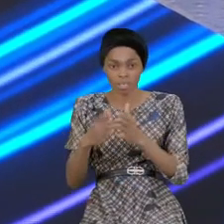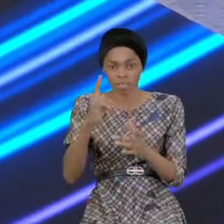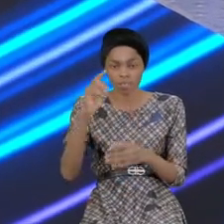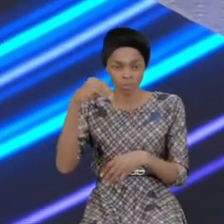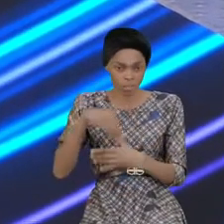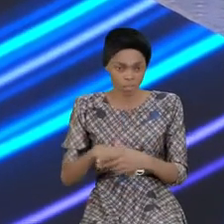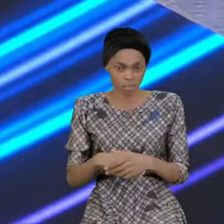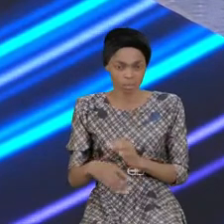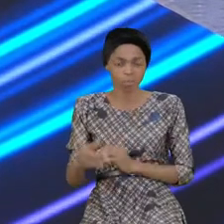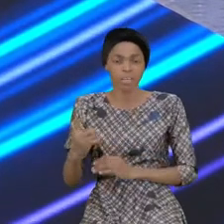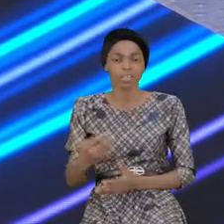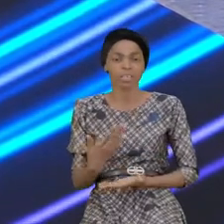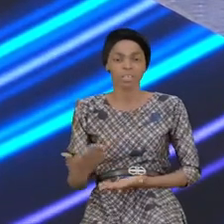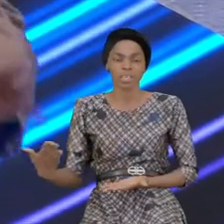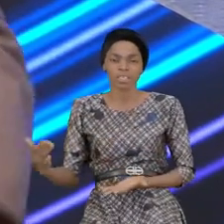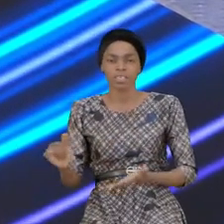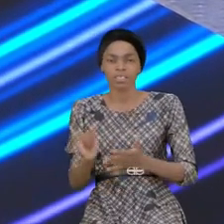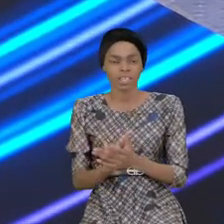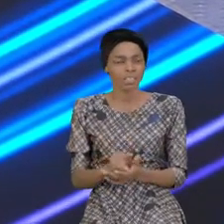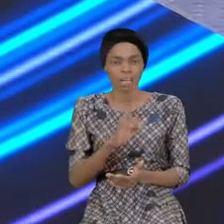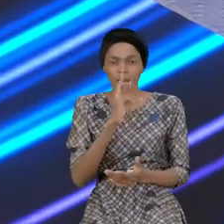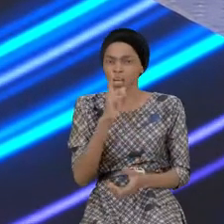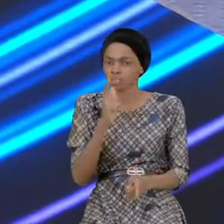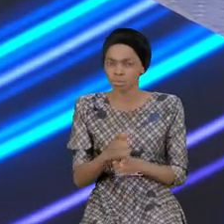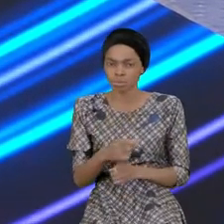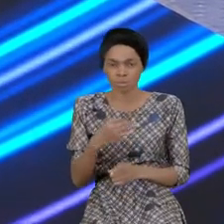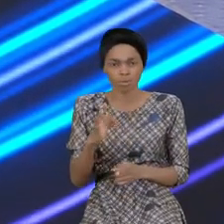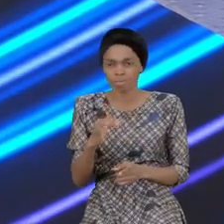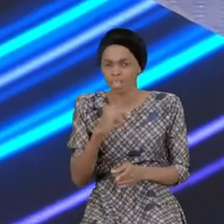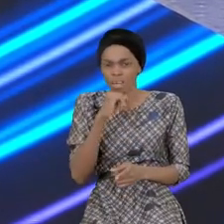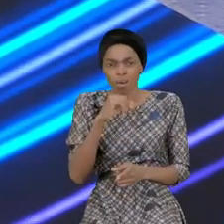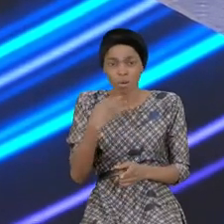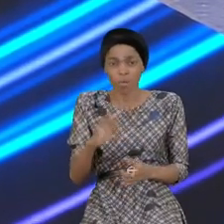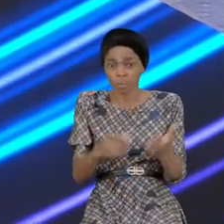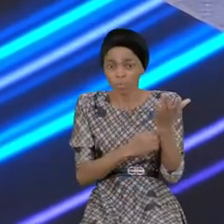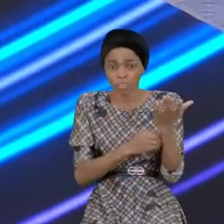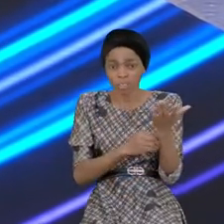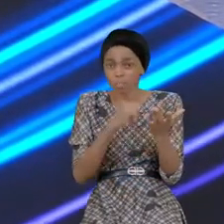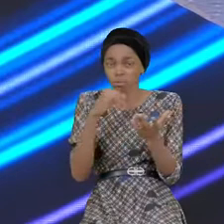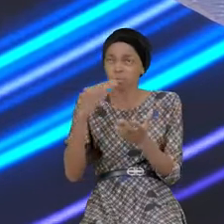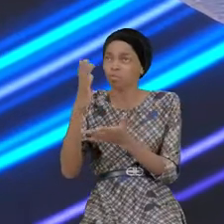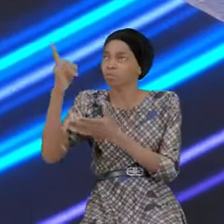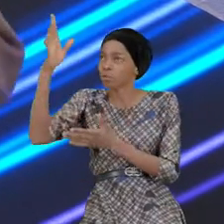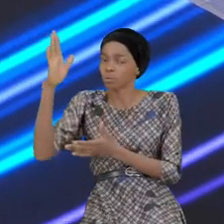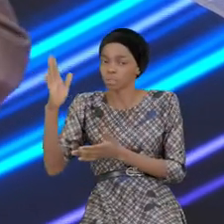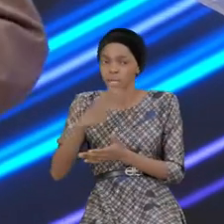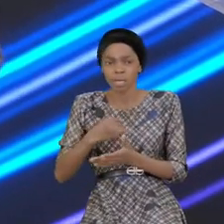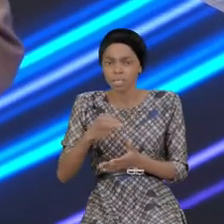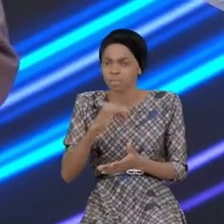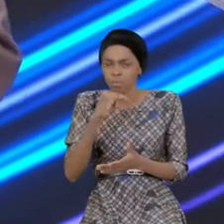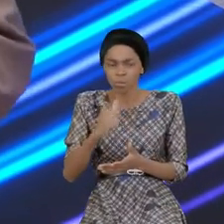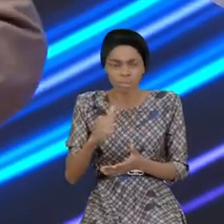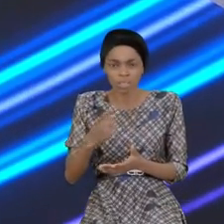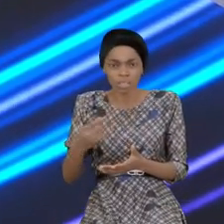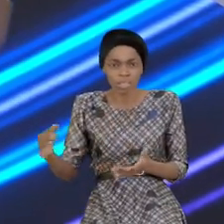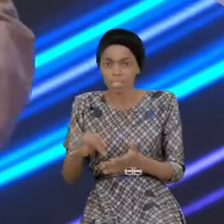into, the things that are just of the flesh and they are not of the Father, and they do not help you to move